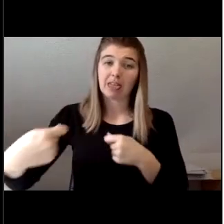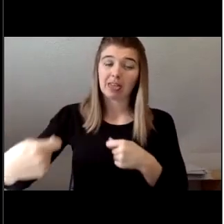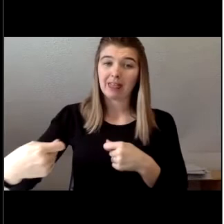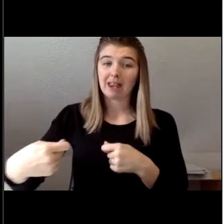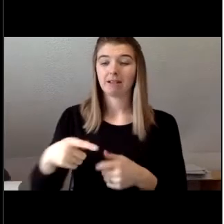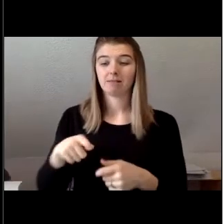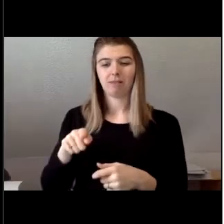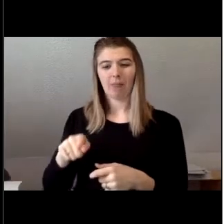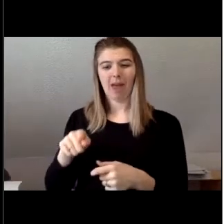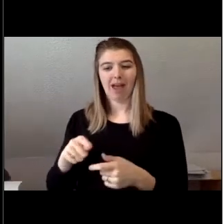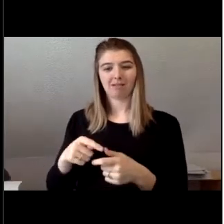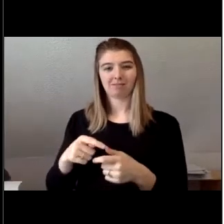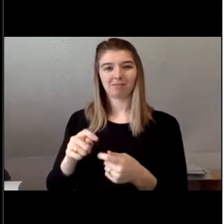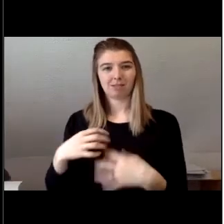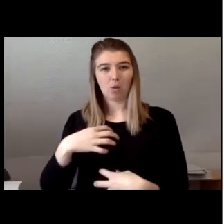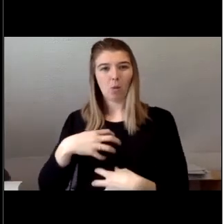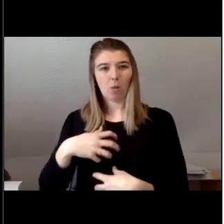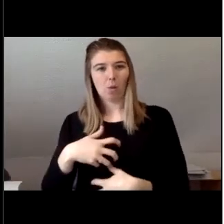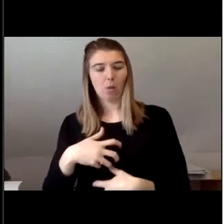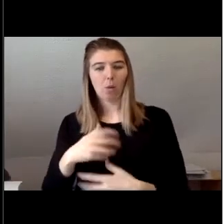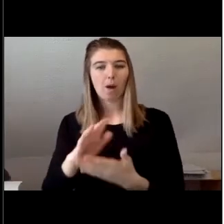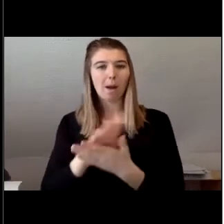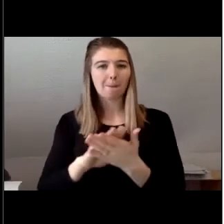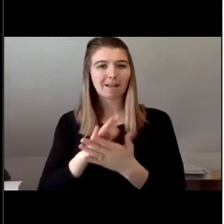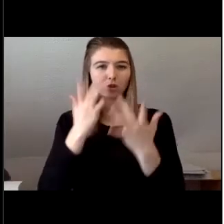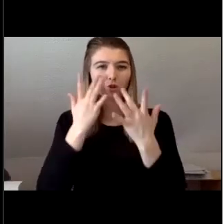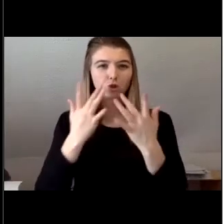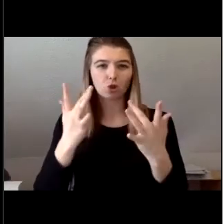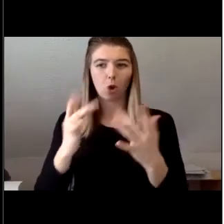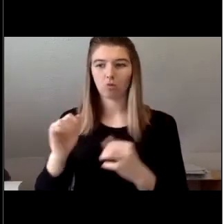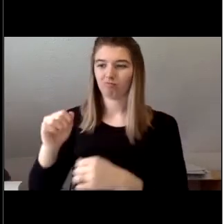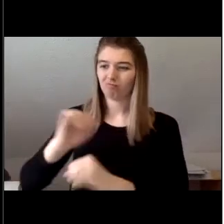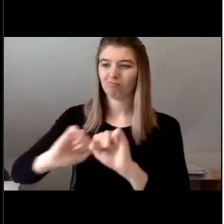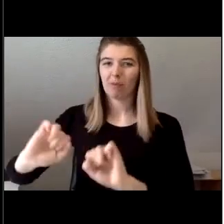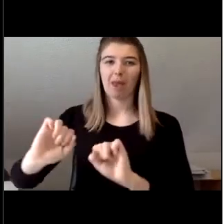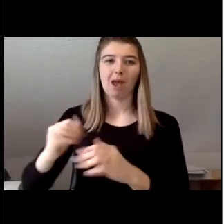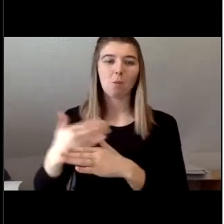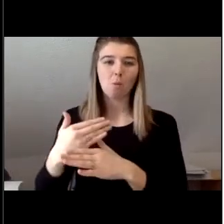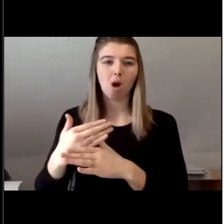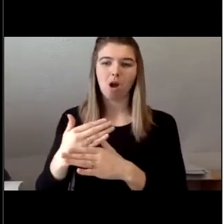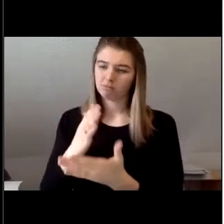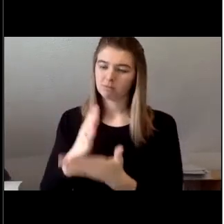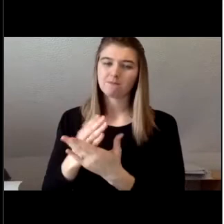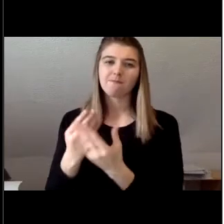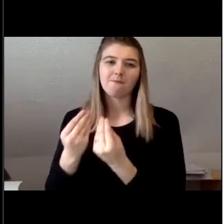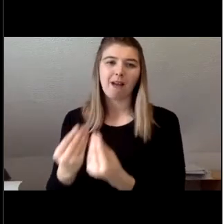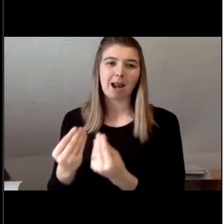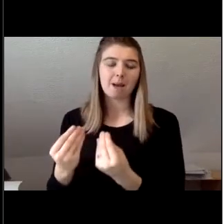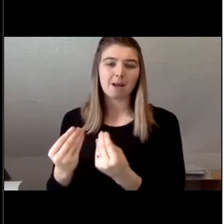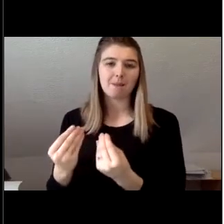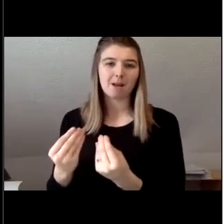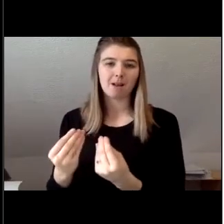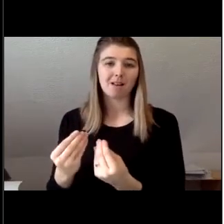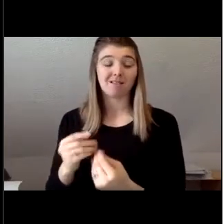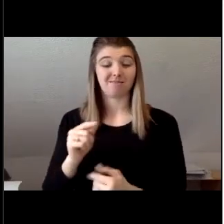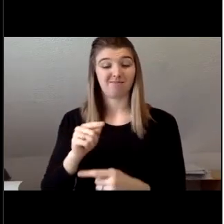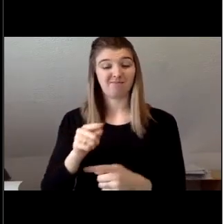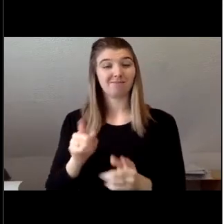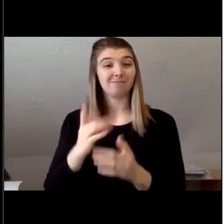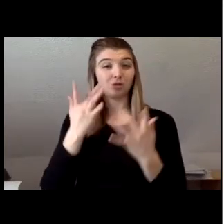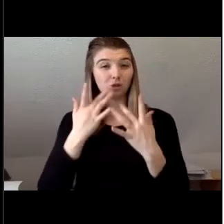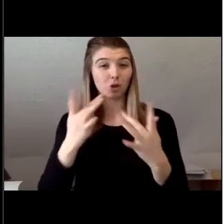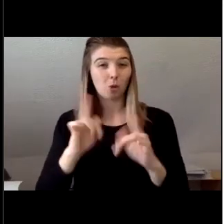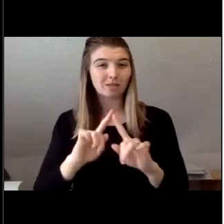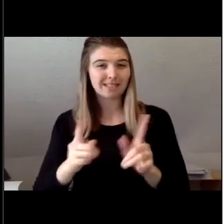are valued. These are some examples of the approaches, and there are many more. I would encourage you to look at NSERC's